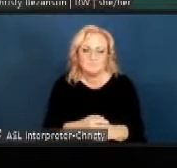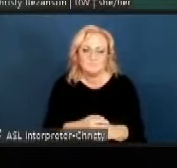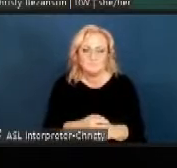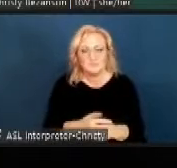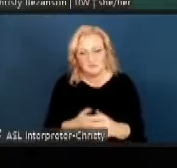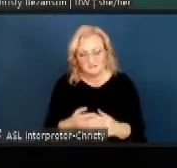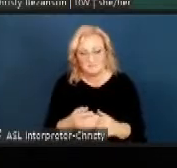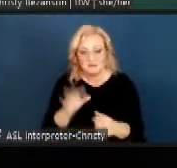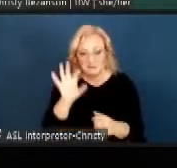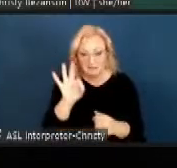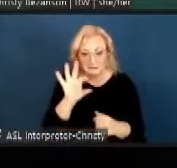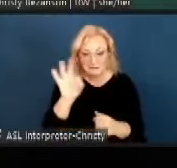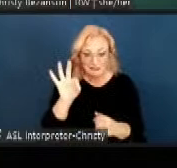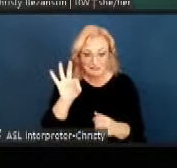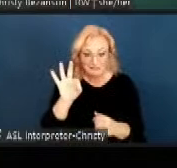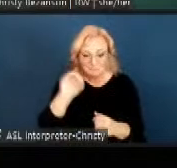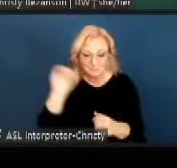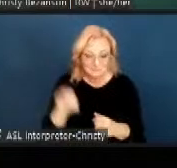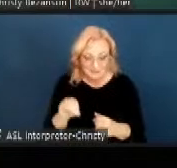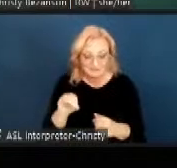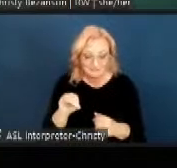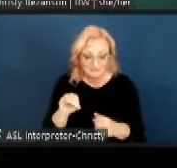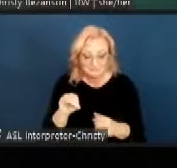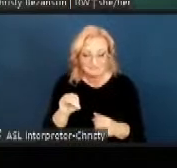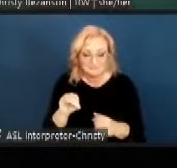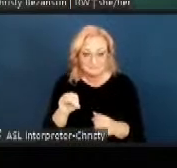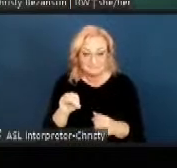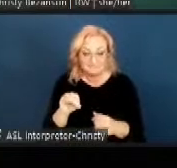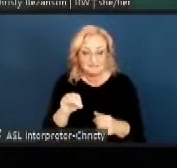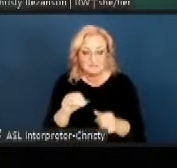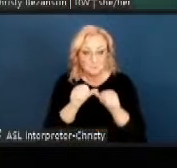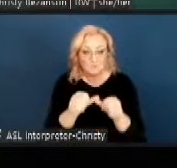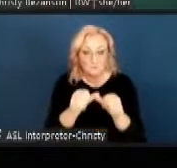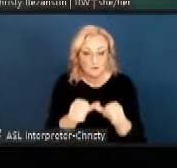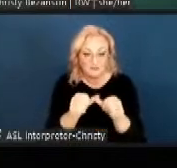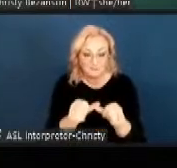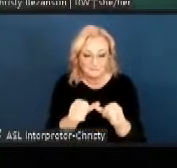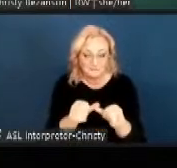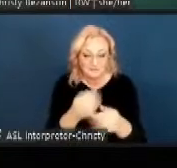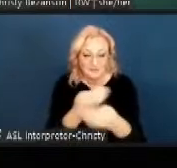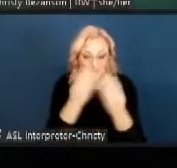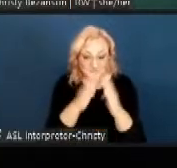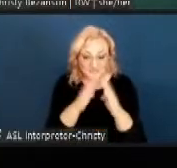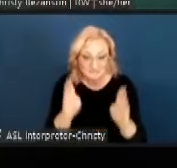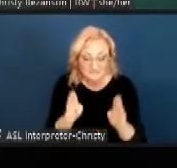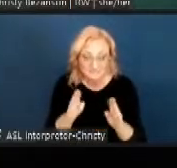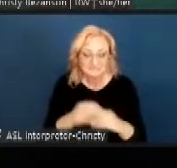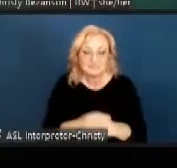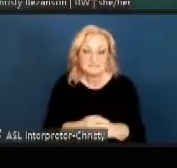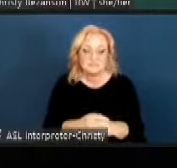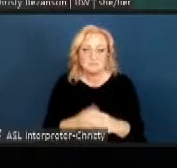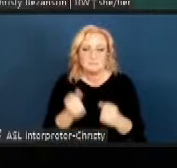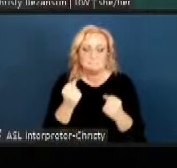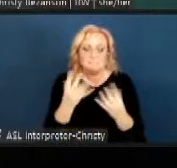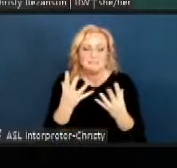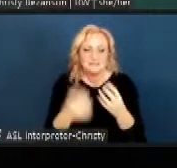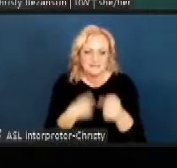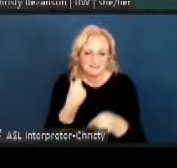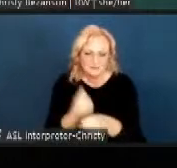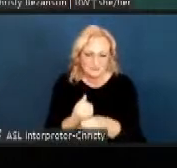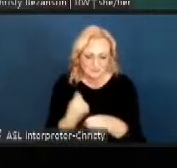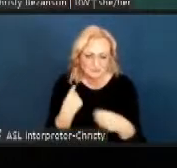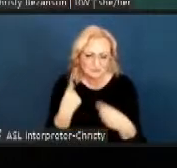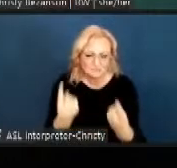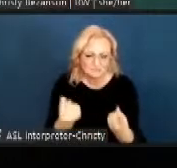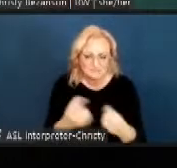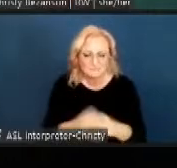99% are chronically houseless and homeless. Just for many years, and it's